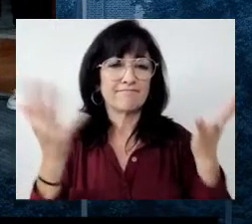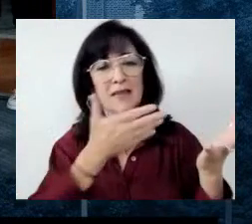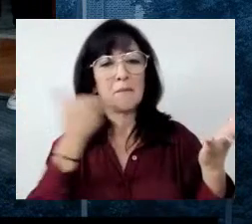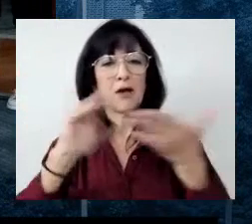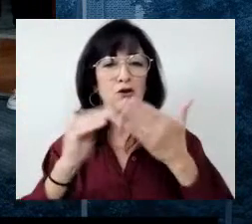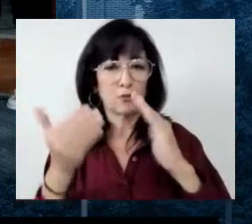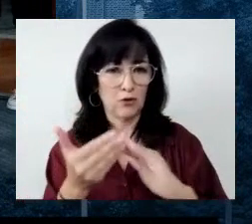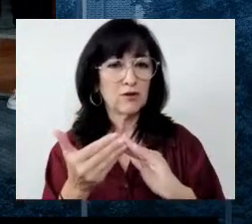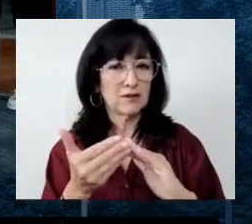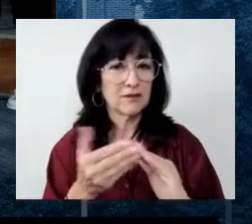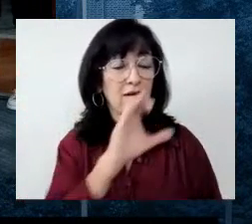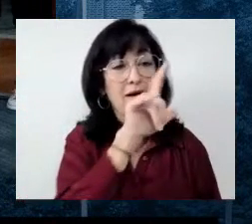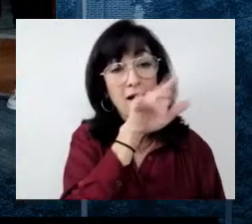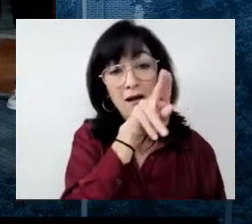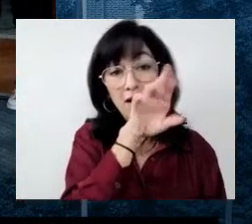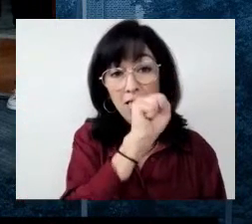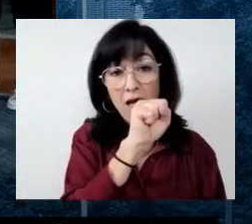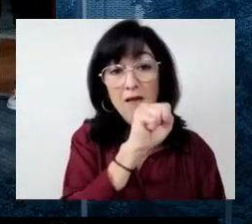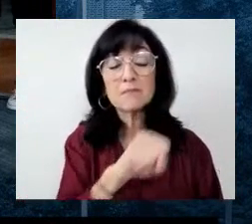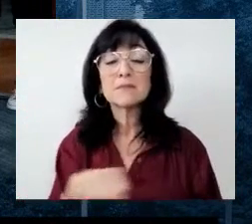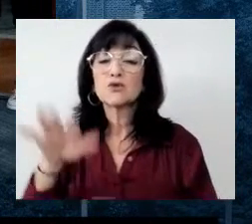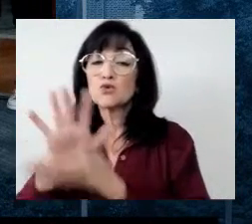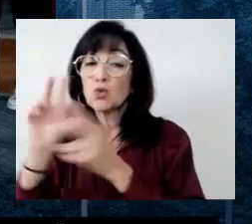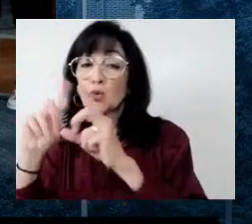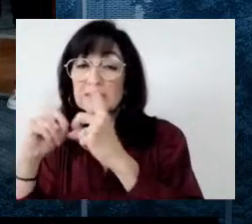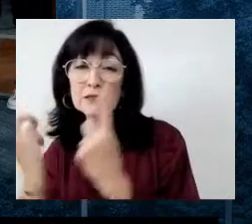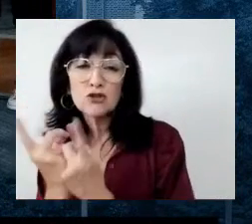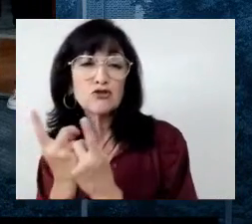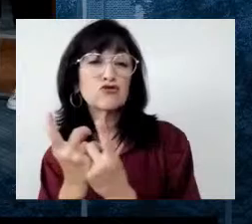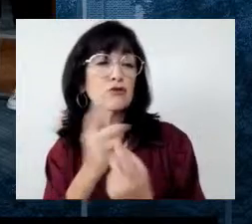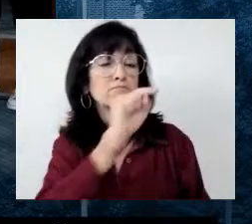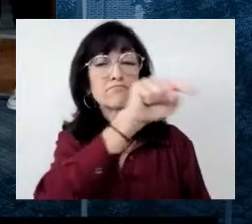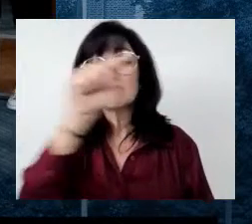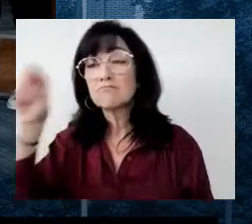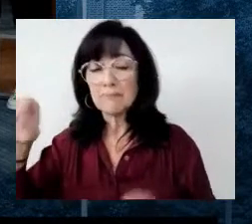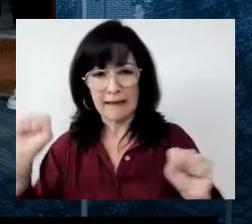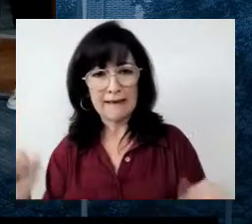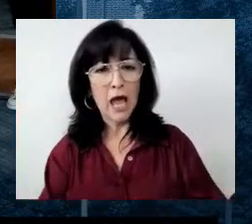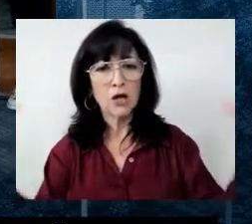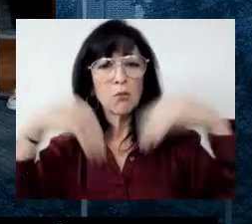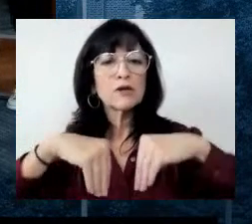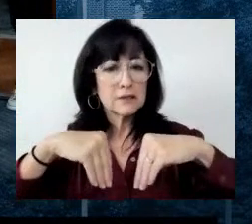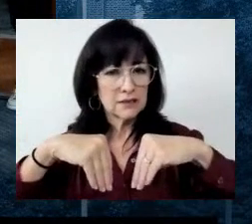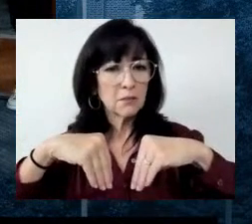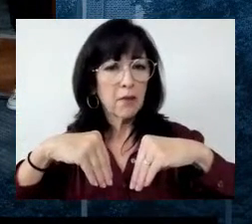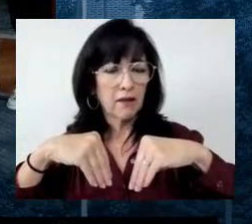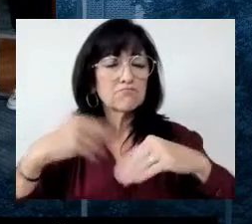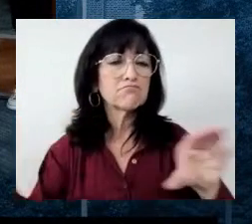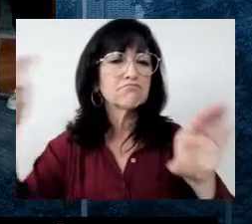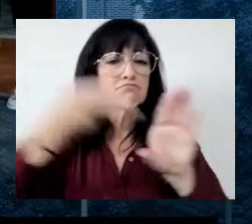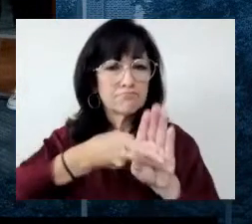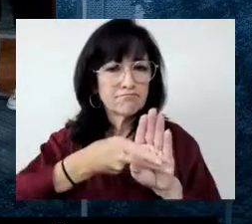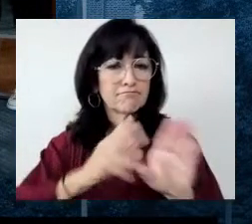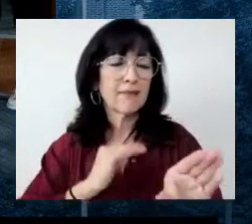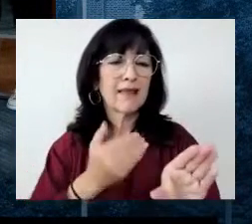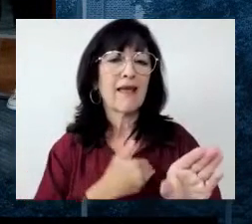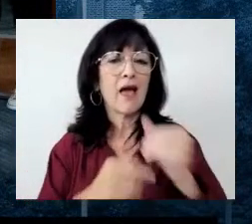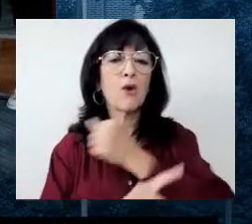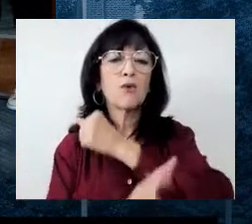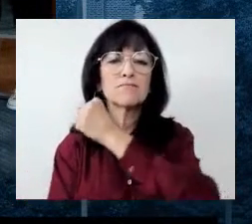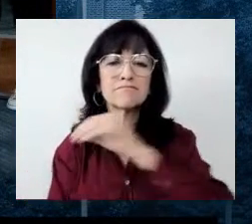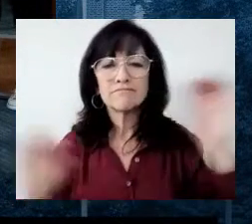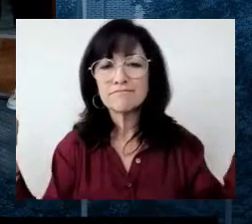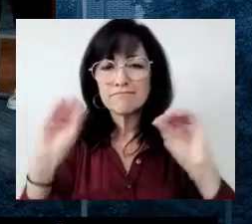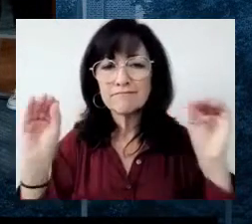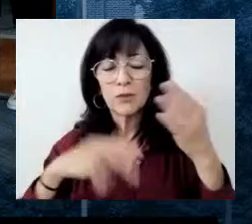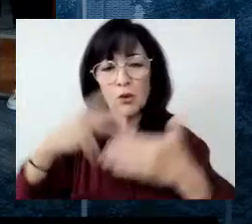school districts can participate in the Litter-Free School Zone program. Keeping their school litter-free is an easy and fun way for students